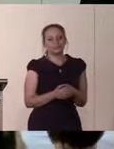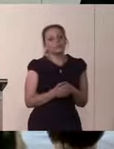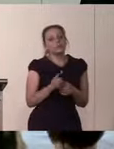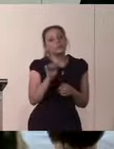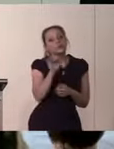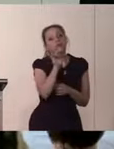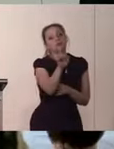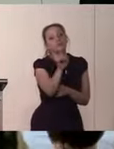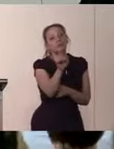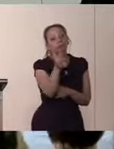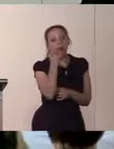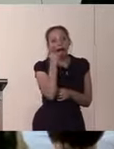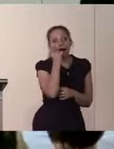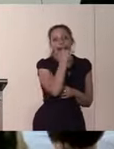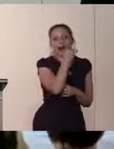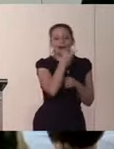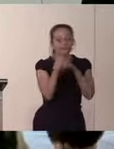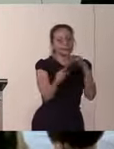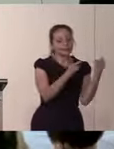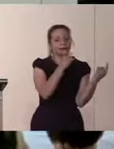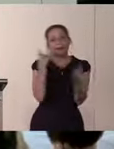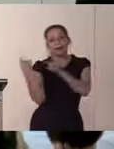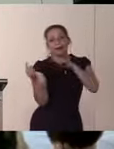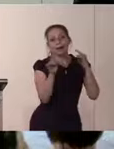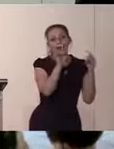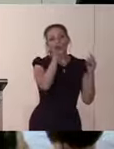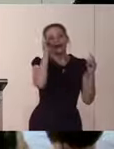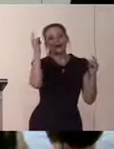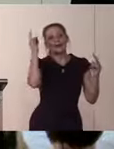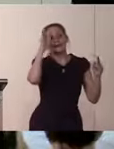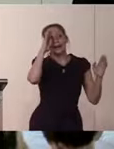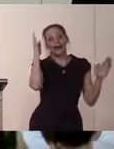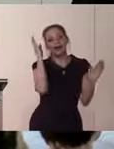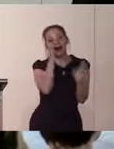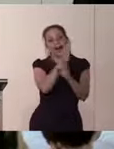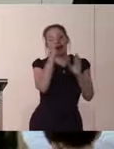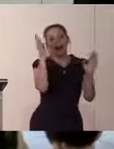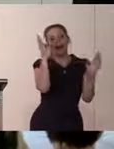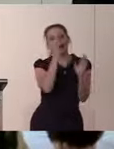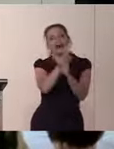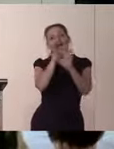There ain't no way to hide your lying